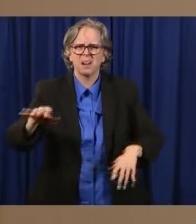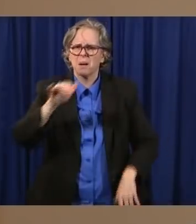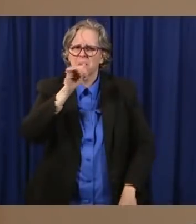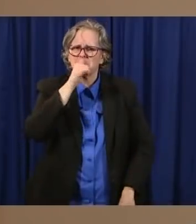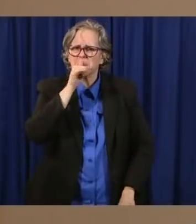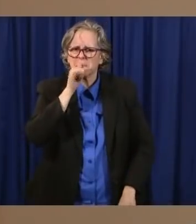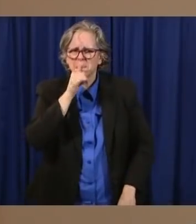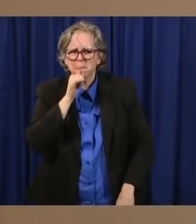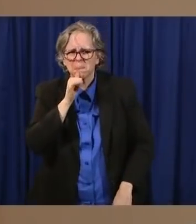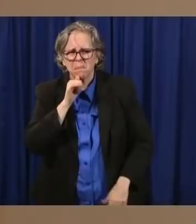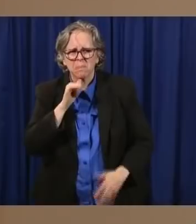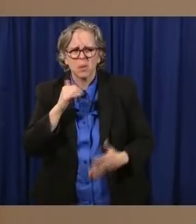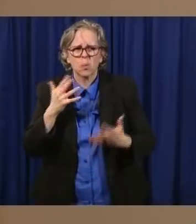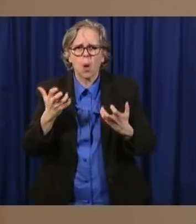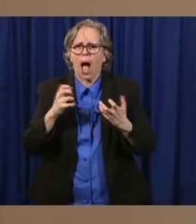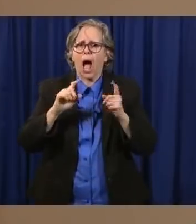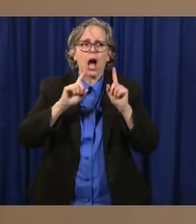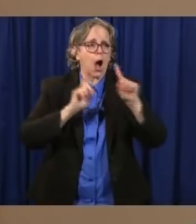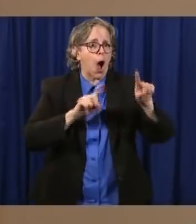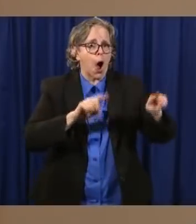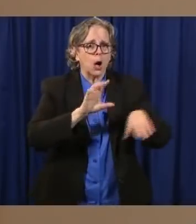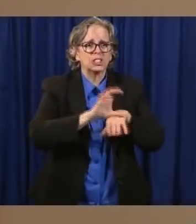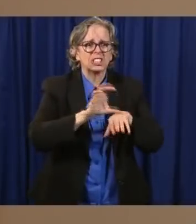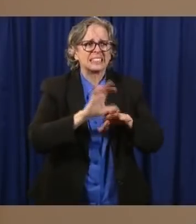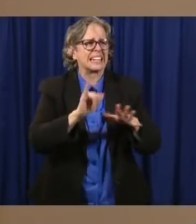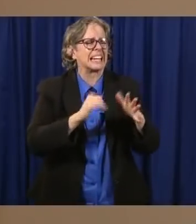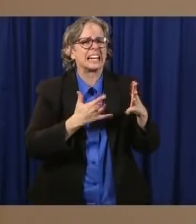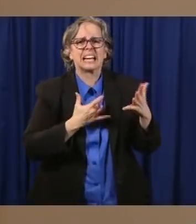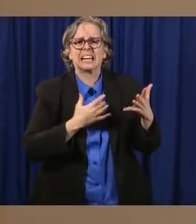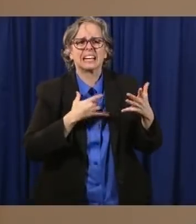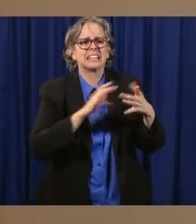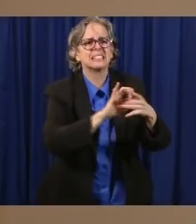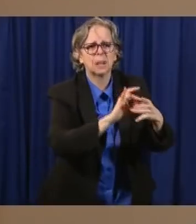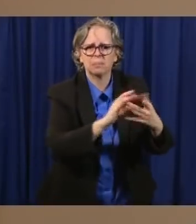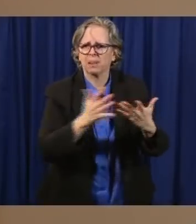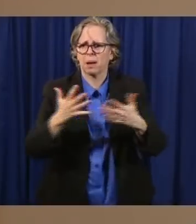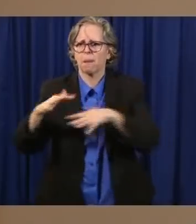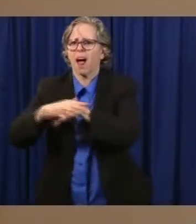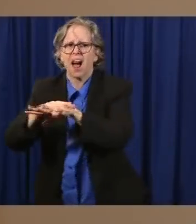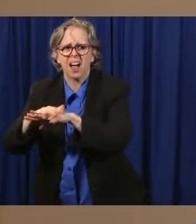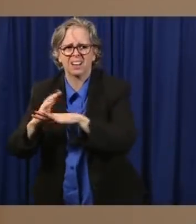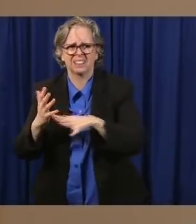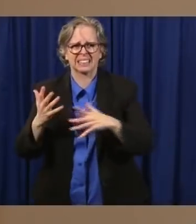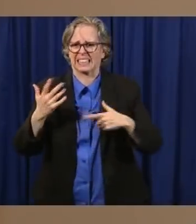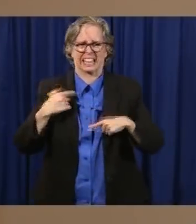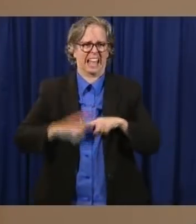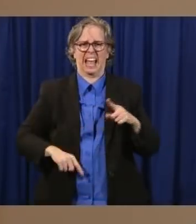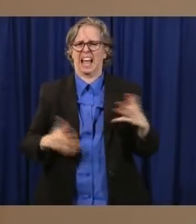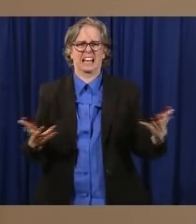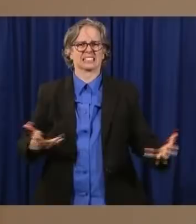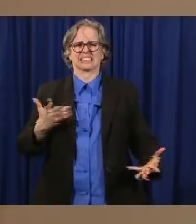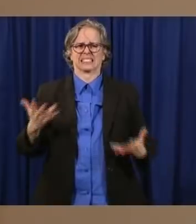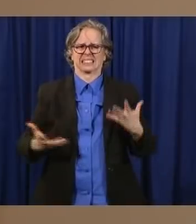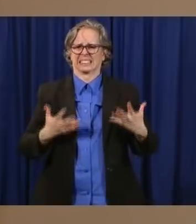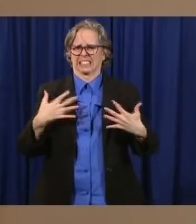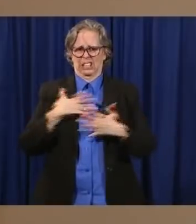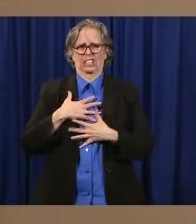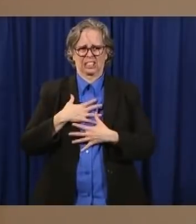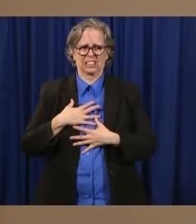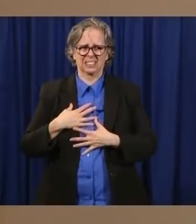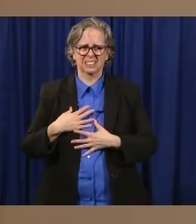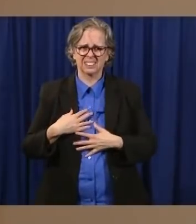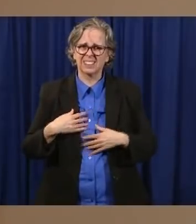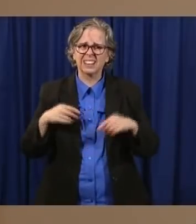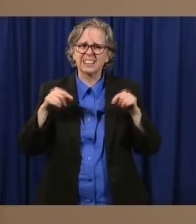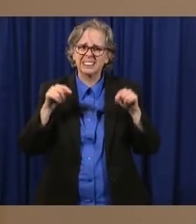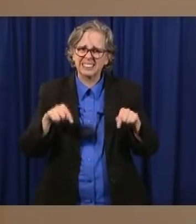of faith or some sort of social gathering. But now we can't do that. And so, and this weekend coming up with, a